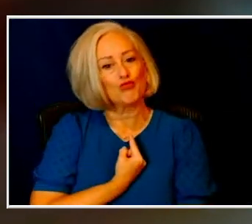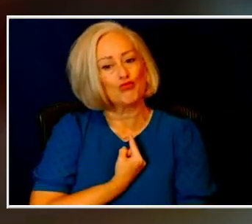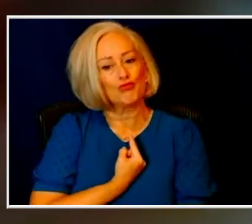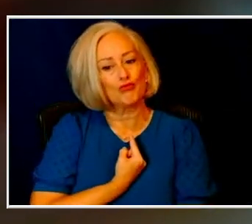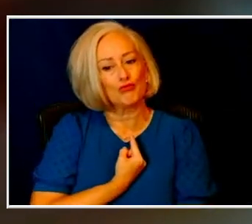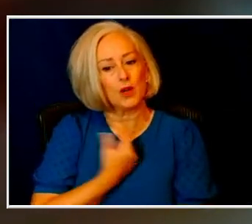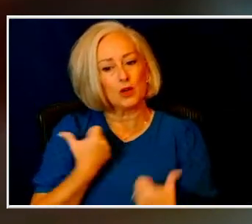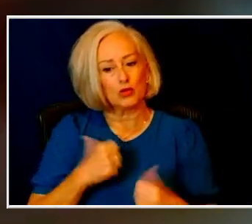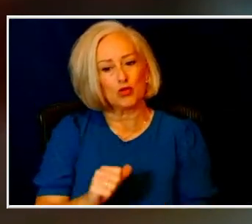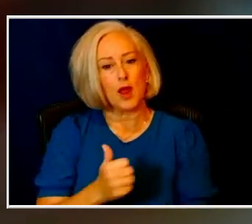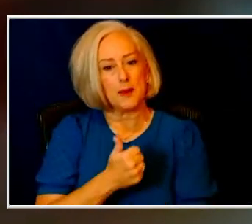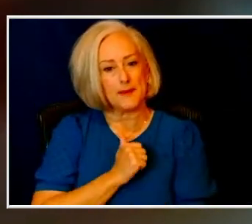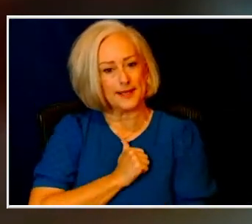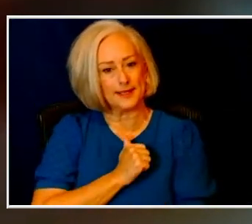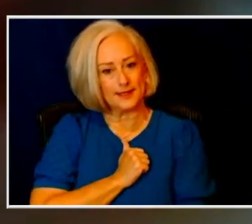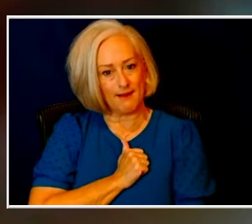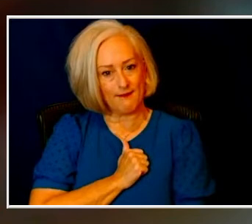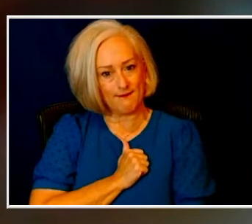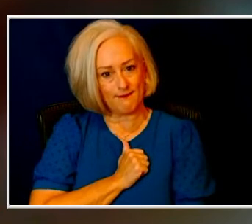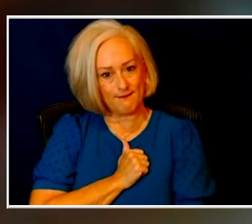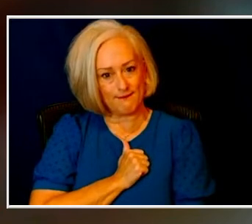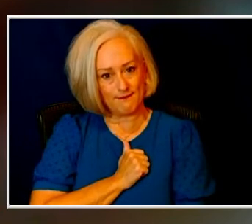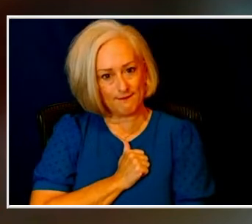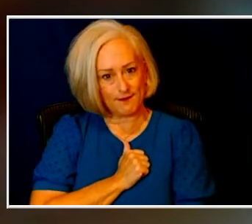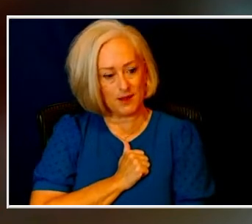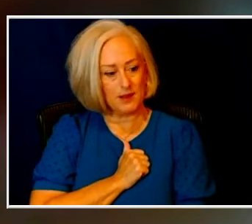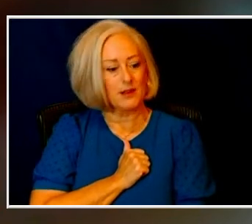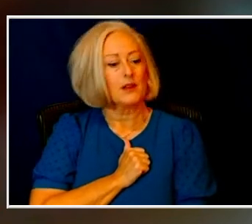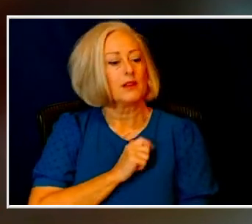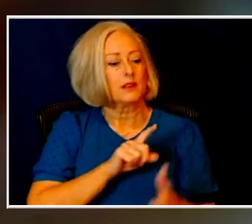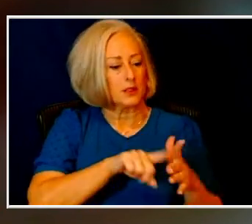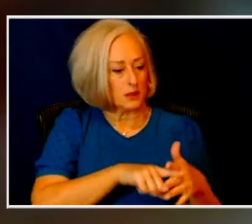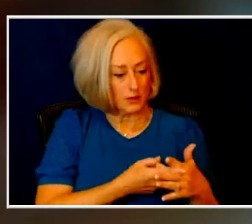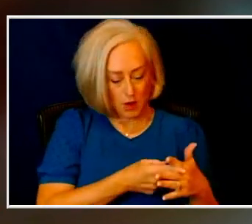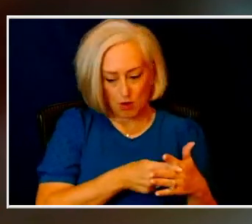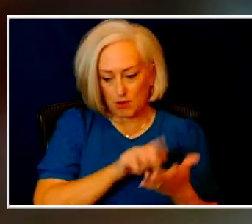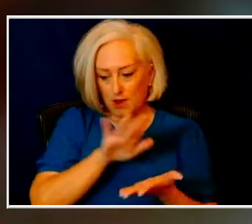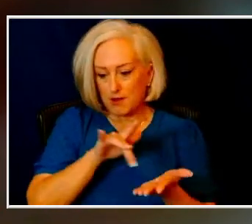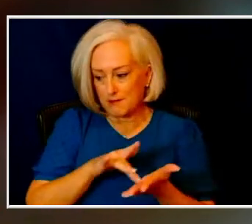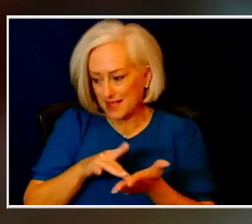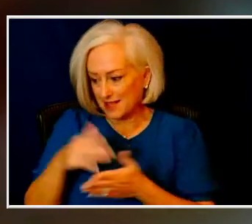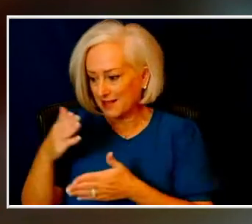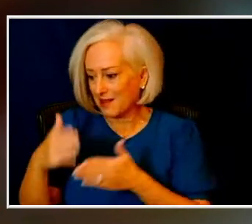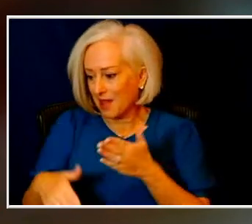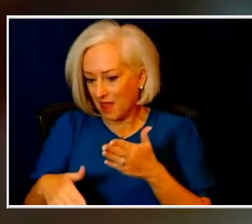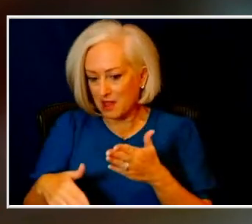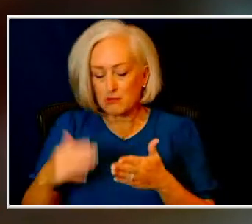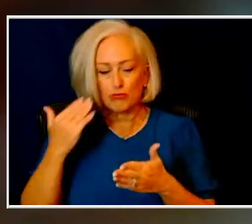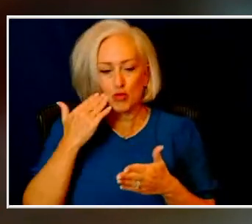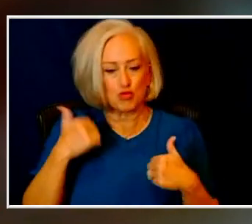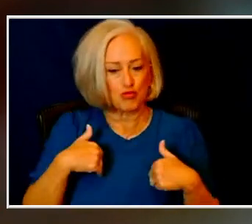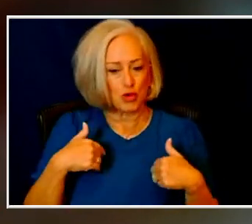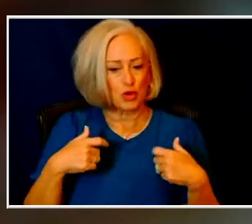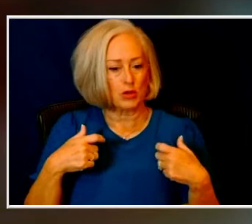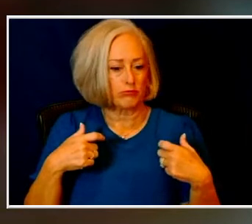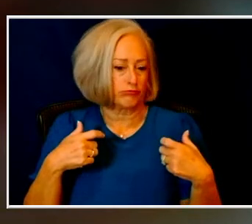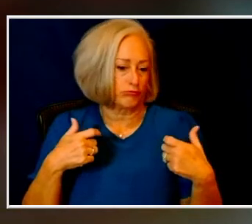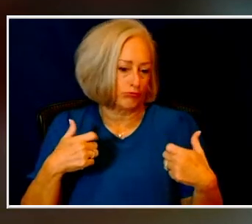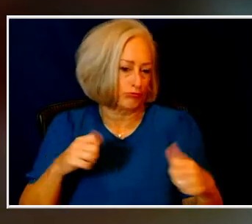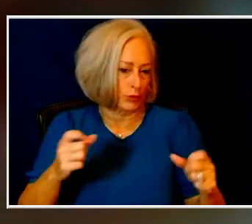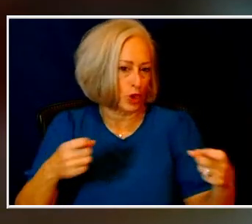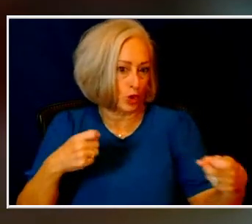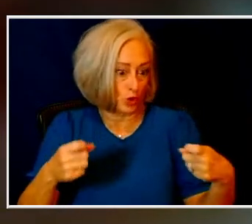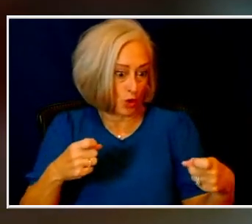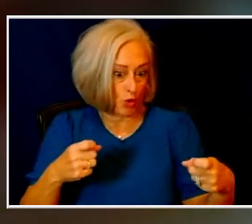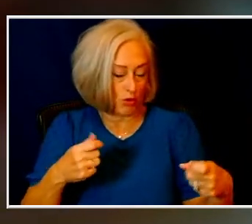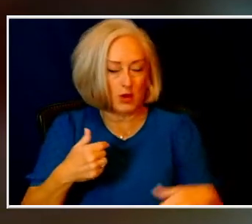to find the beginning, the middle, and the end by myself, and I knew I was under control. And when I joined the